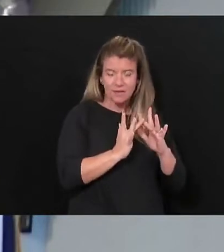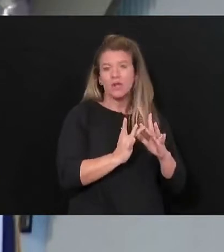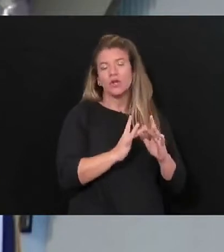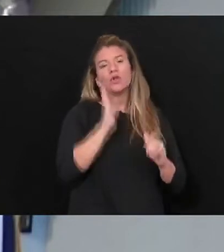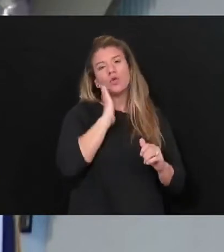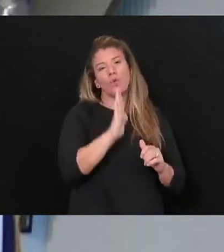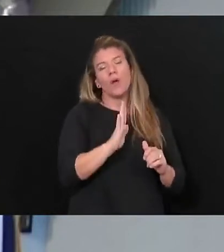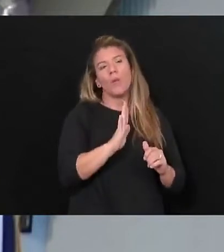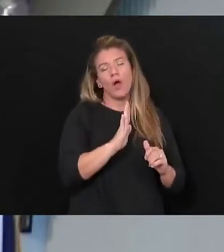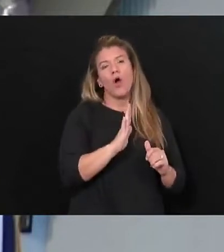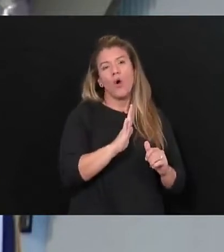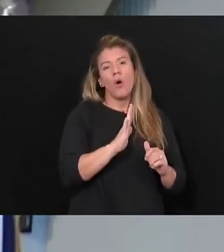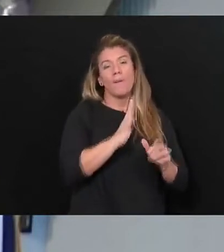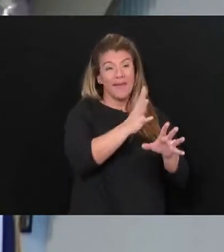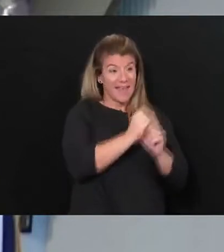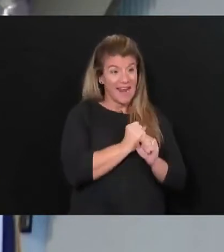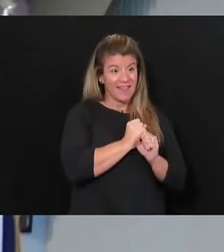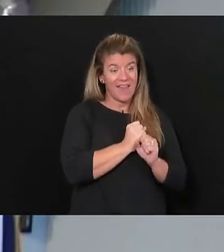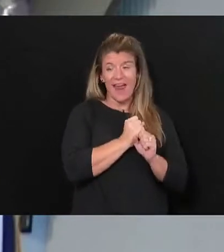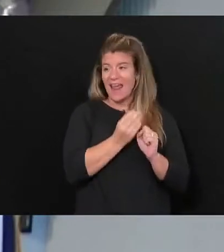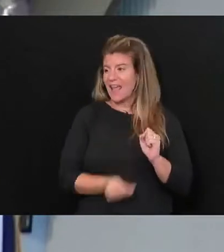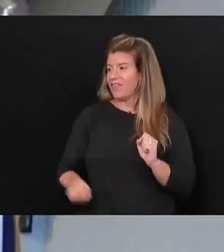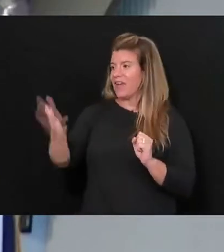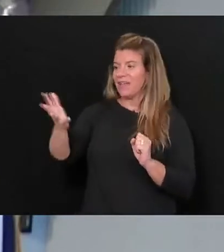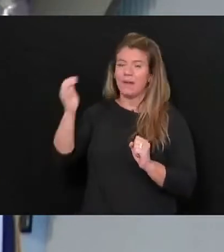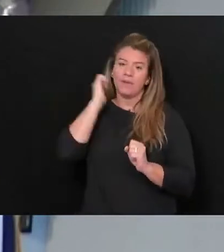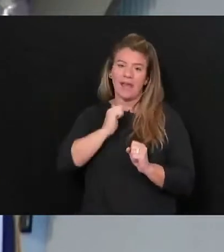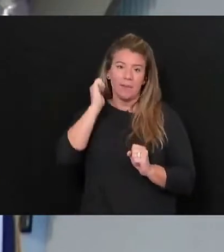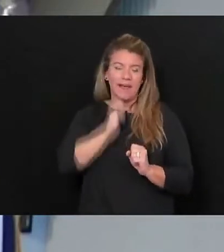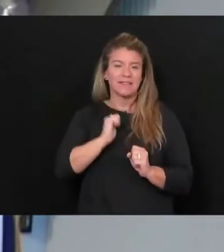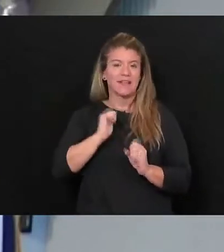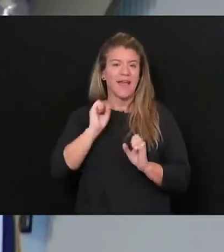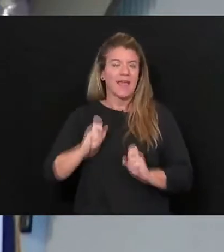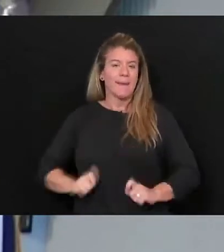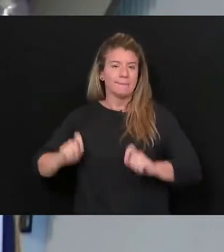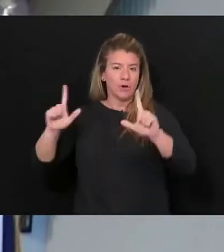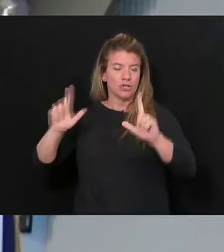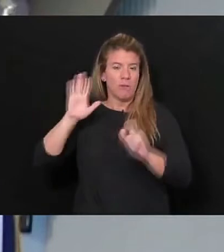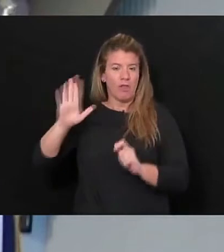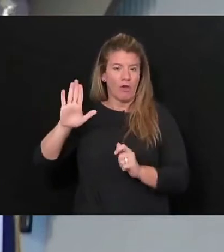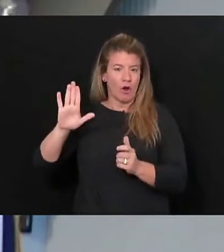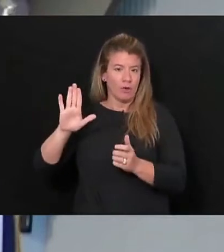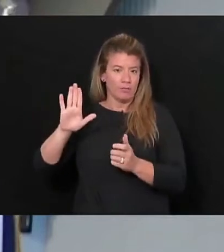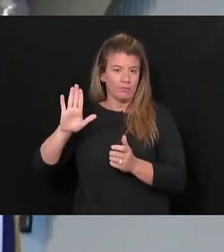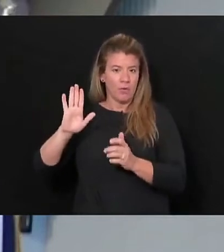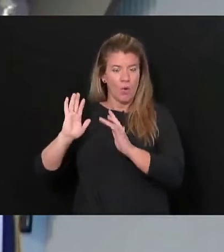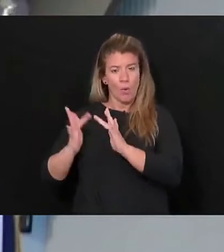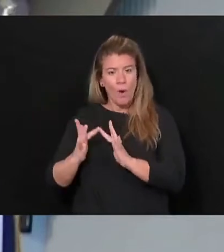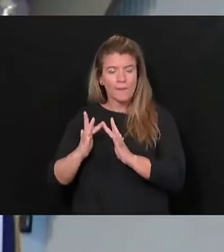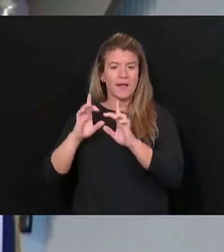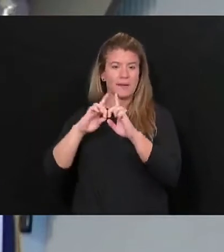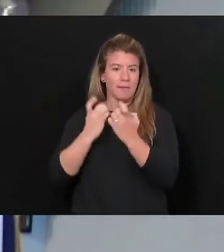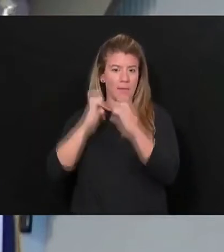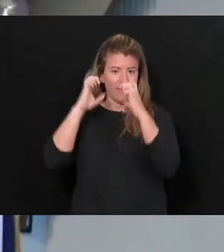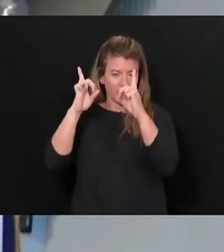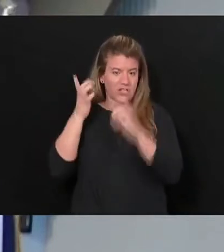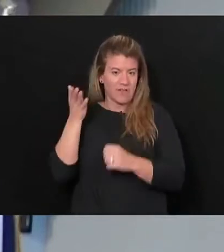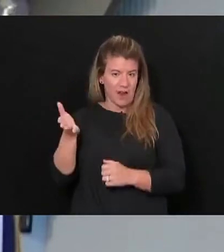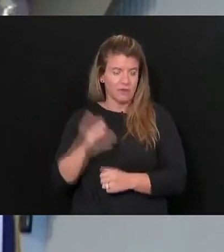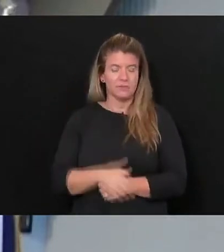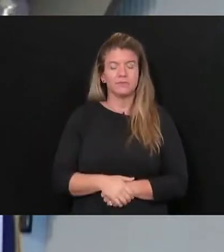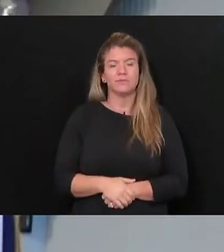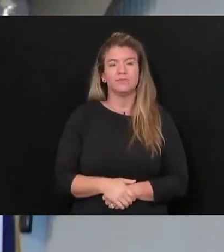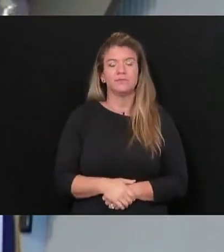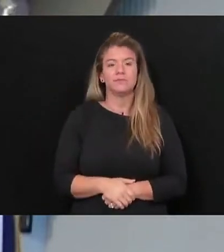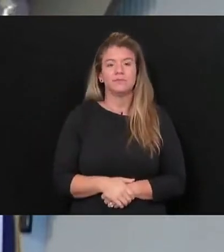to the West Virginia Department of Education on a daily basis for them to put here, which is a nice form that the Department of Education has put on. For